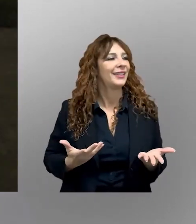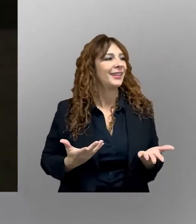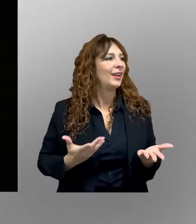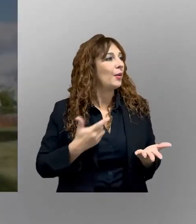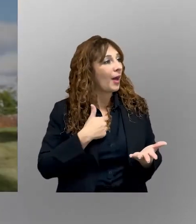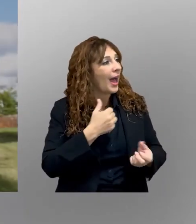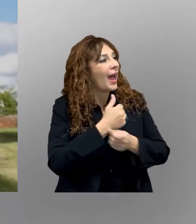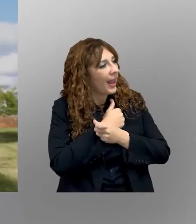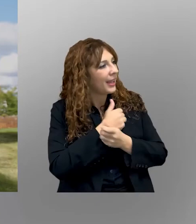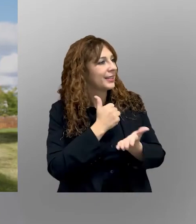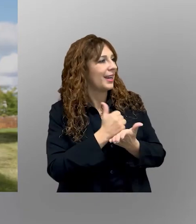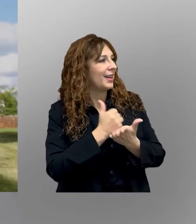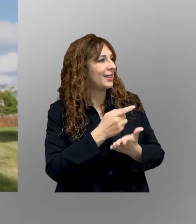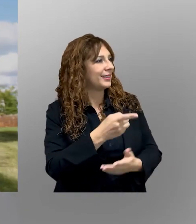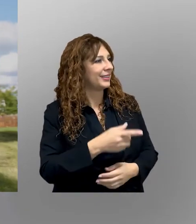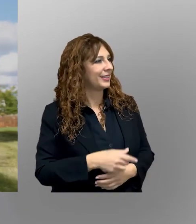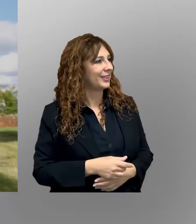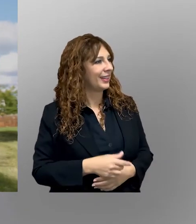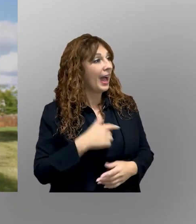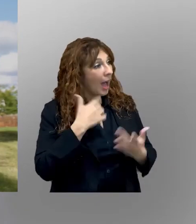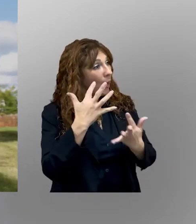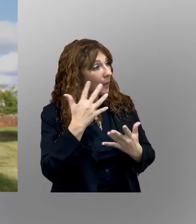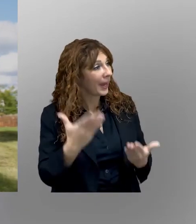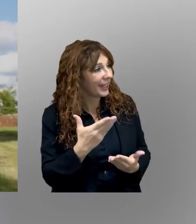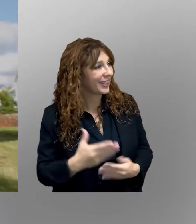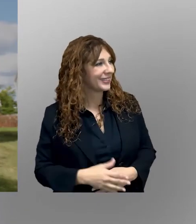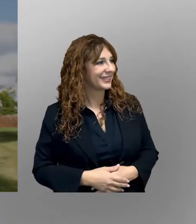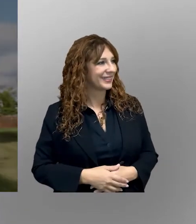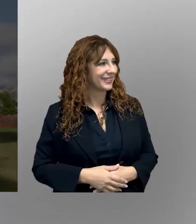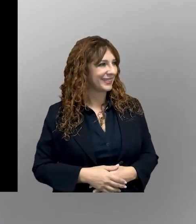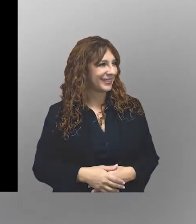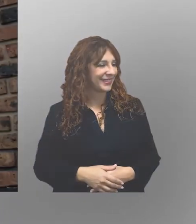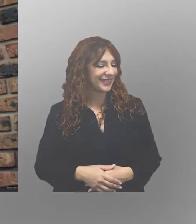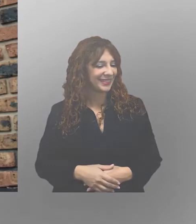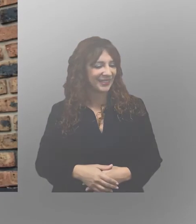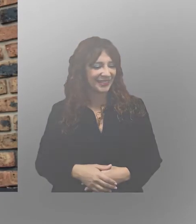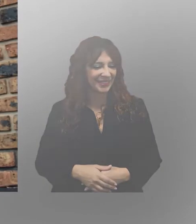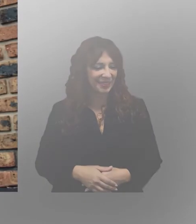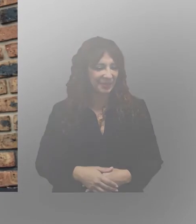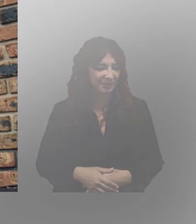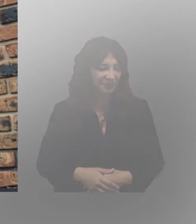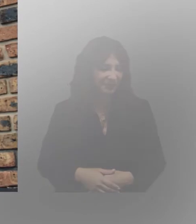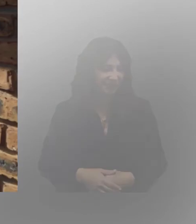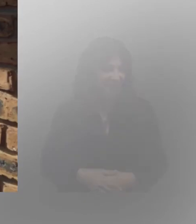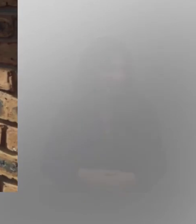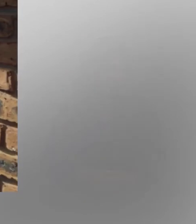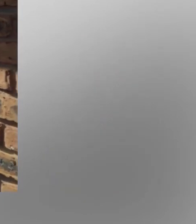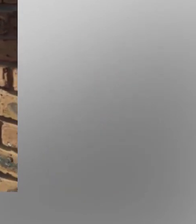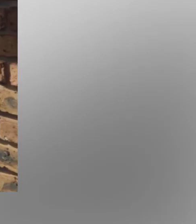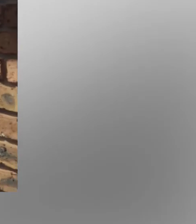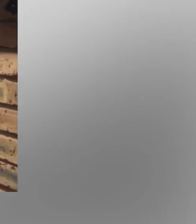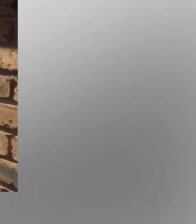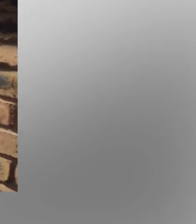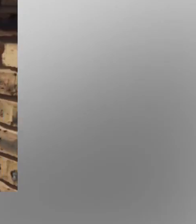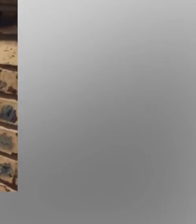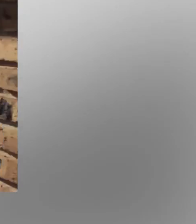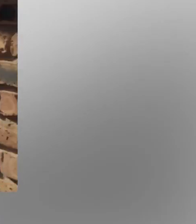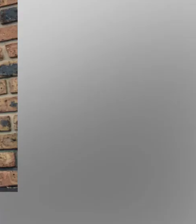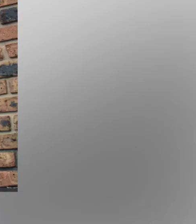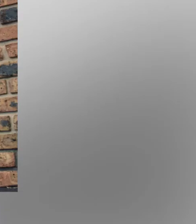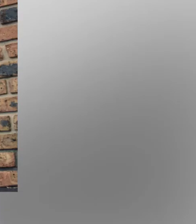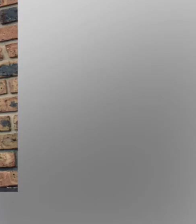I love you. Stanley hugs Laura Miller. I'll be right here. Outside the Idle Hour bowling alley, he throws imaginary bowling